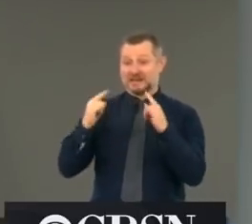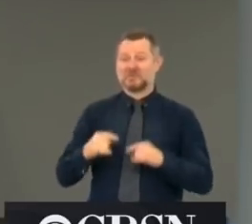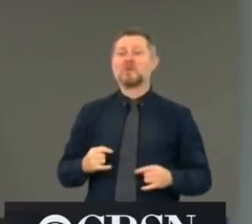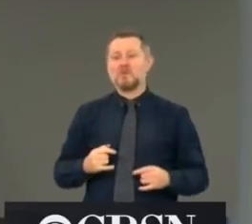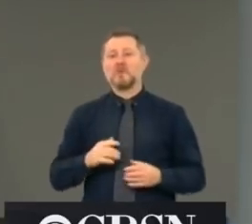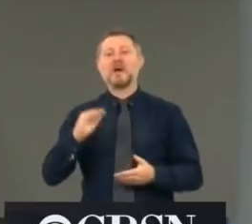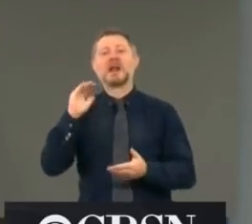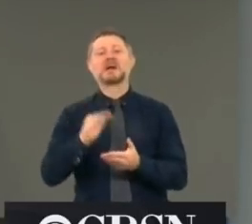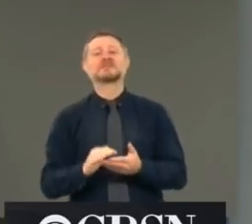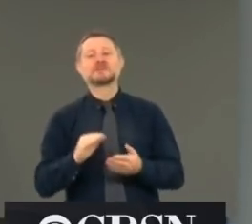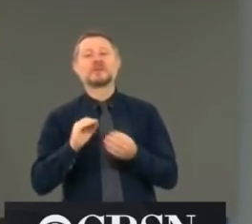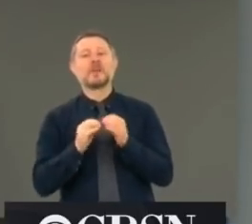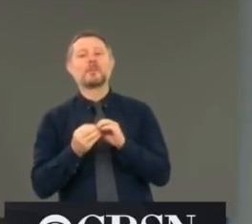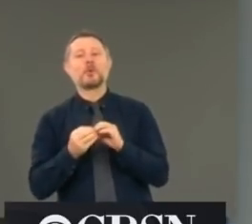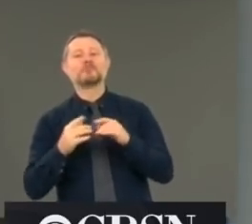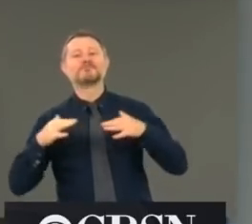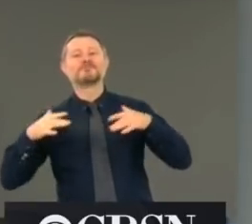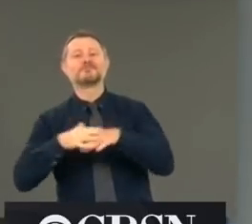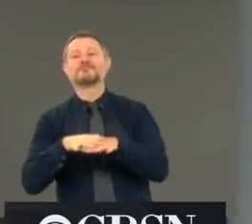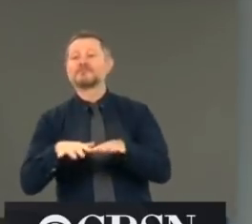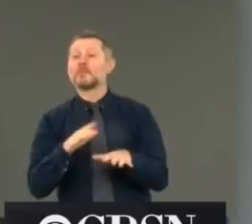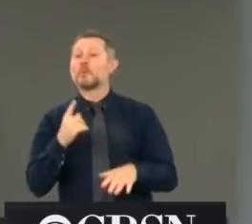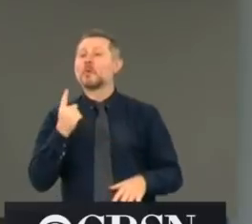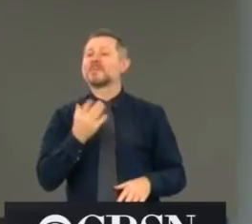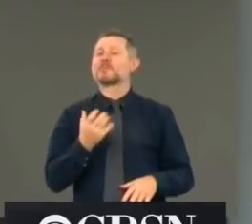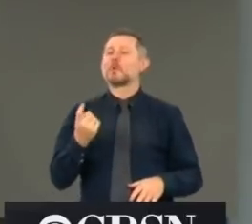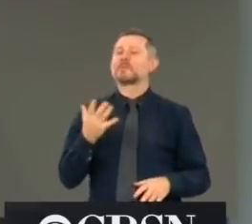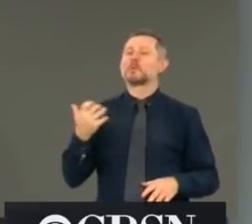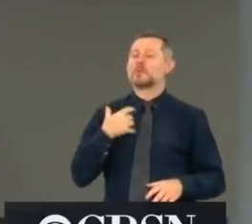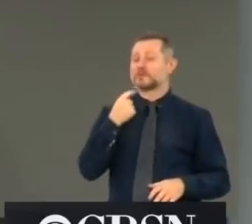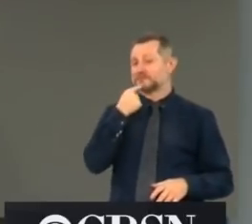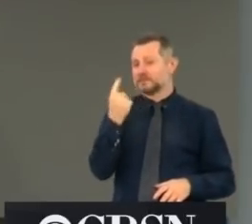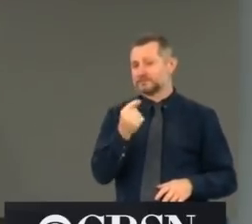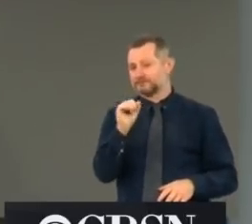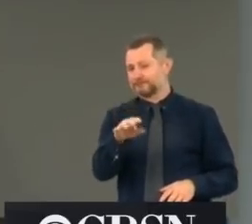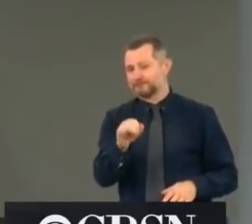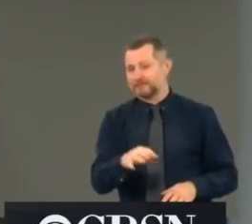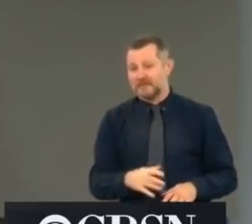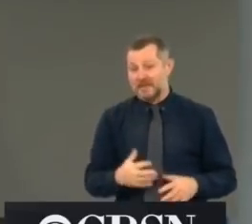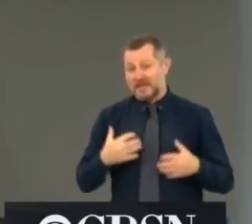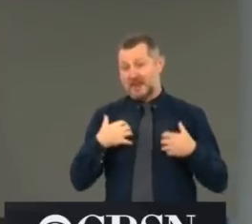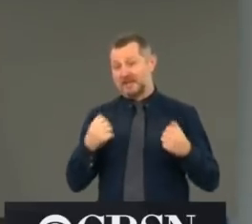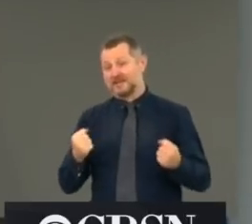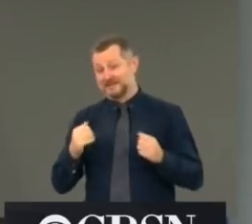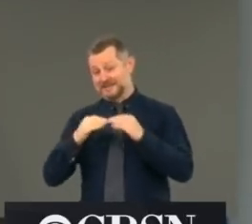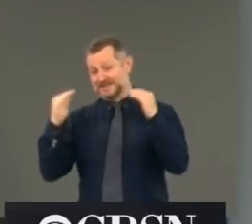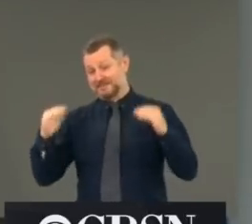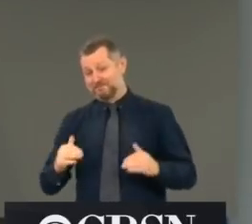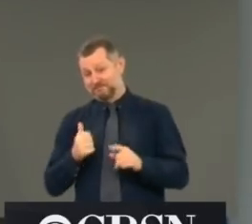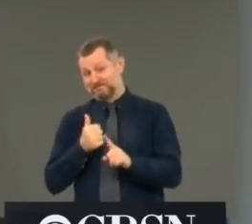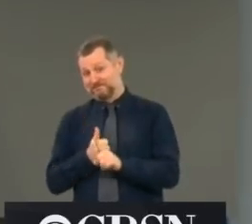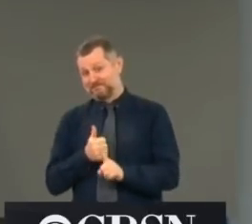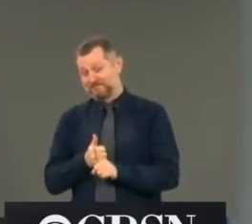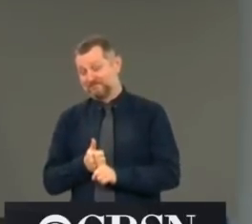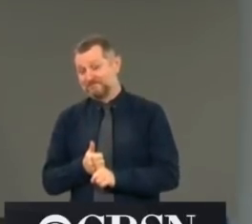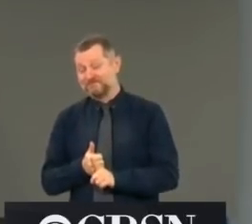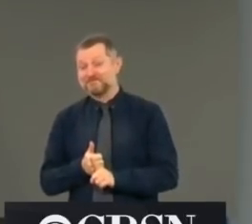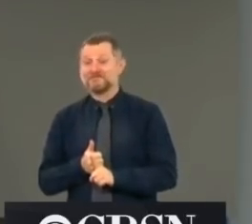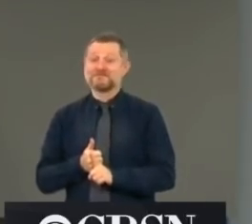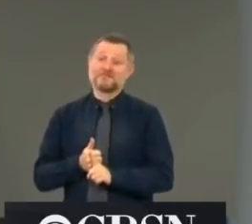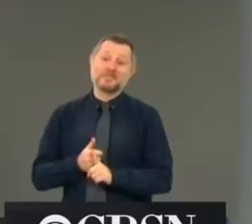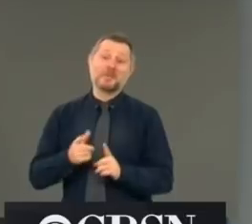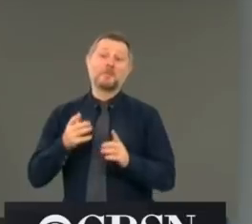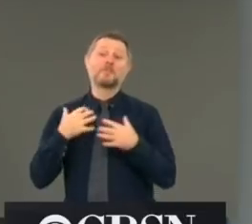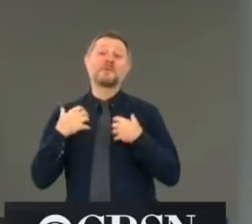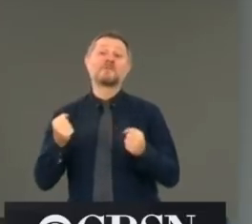individuals in one area. And one other thing about that is also that the health system within, or I should say, the health professionals